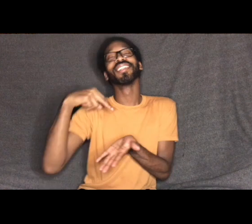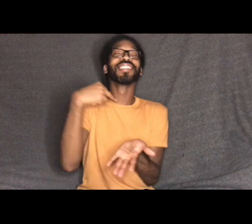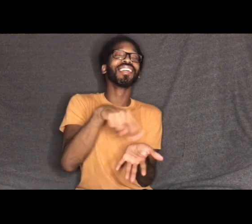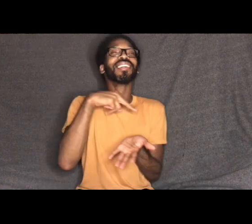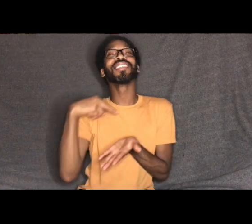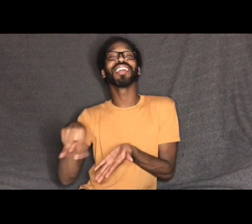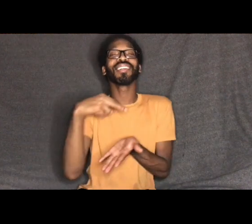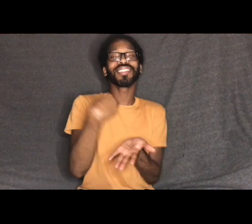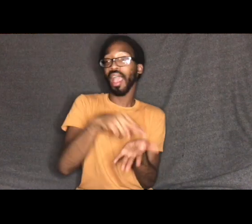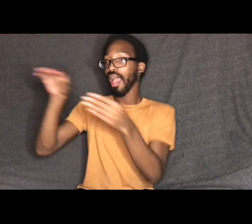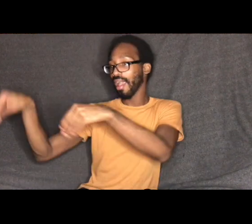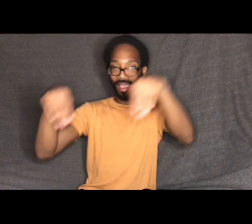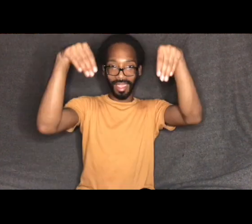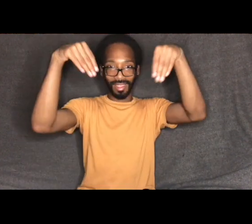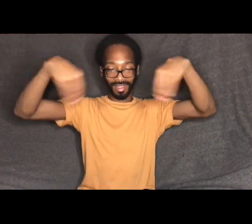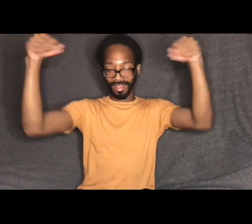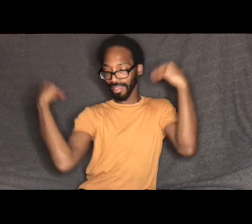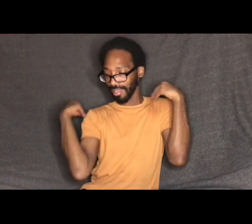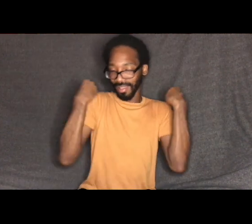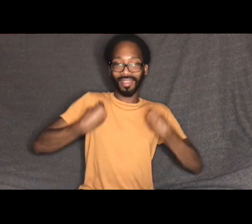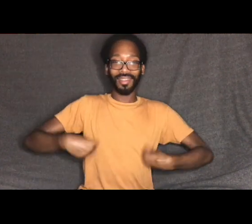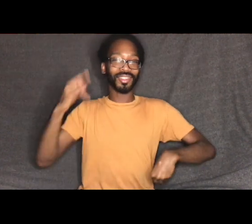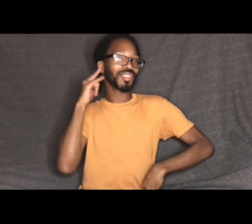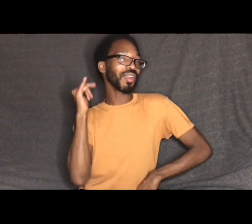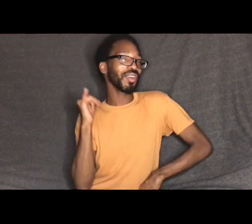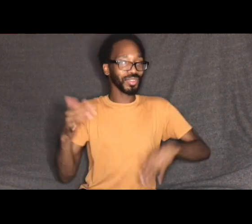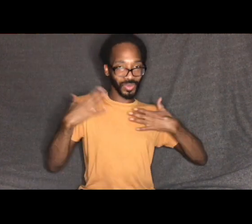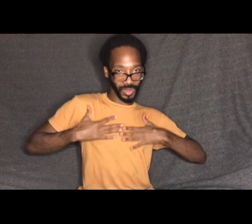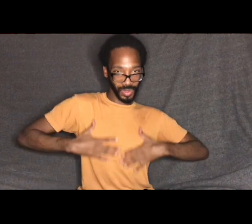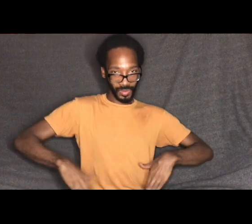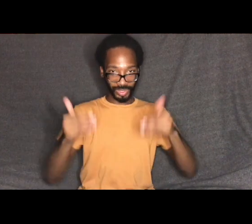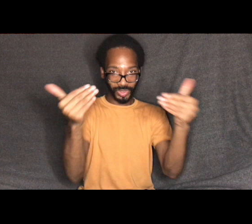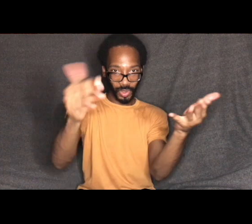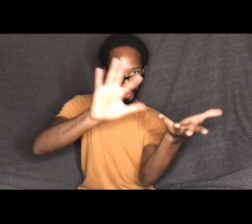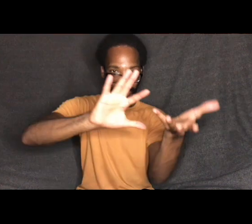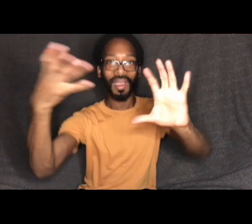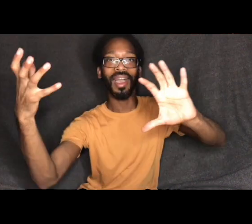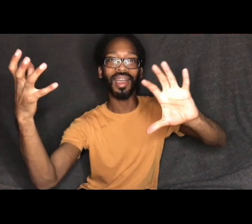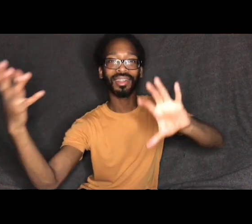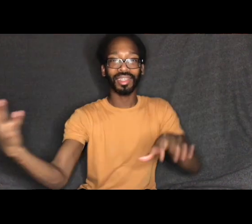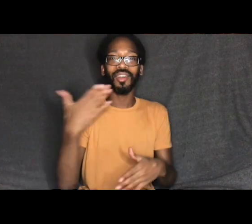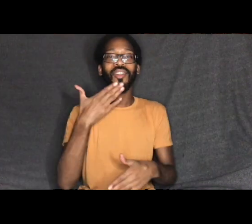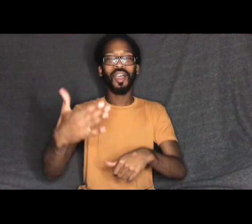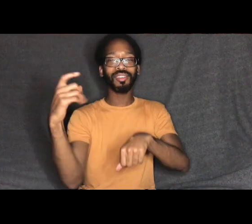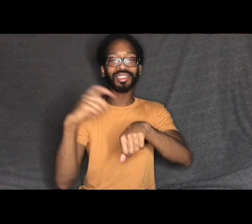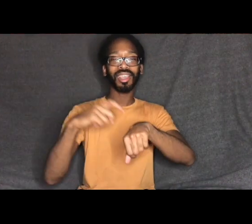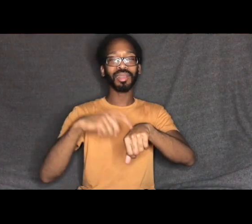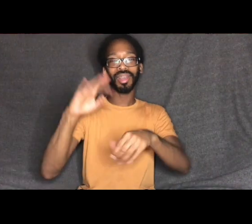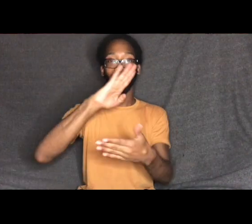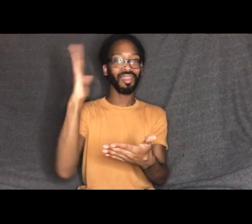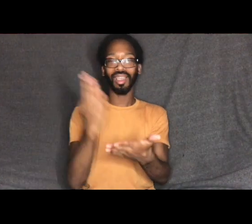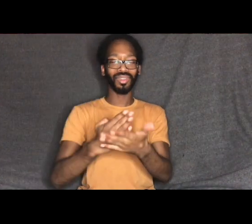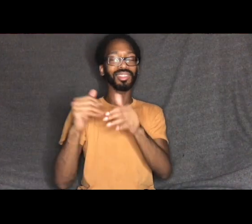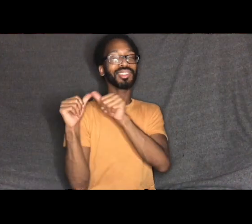cat. We'll dance around and play pretend. I'm gonna wear a golden dress, make